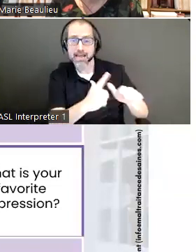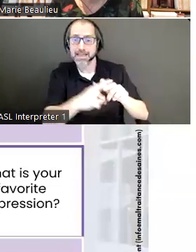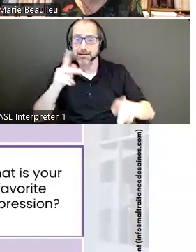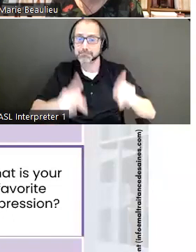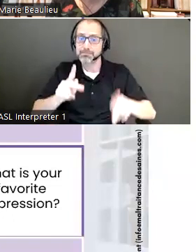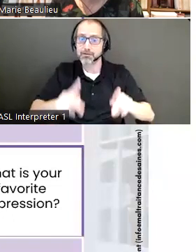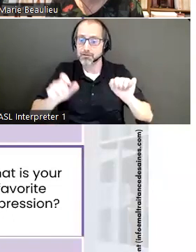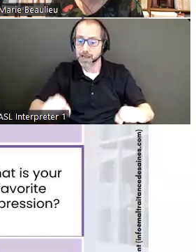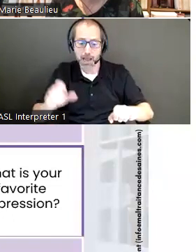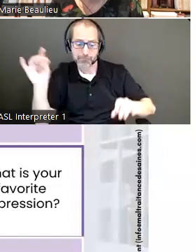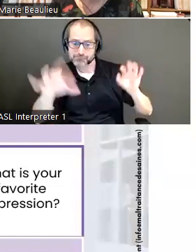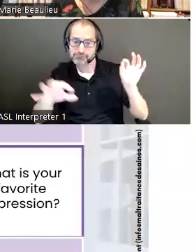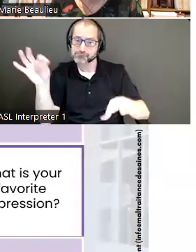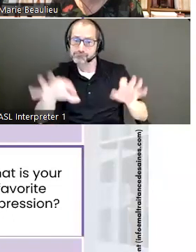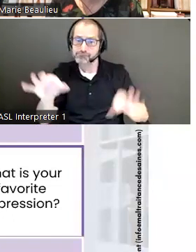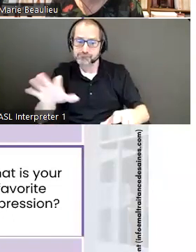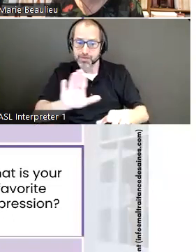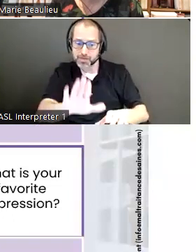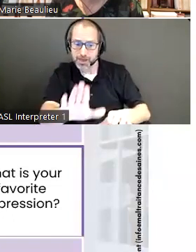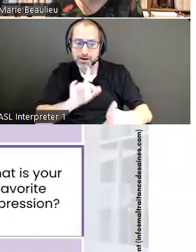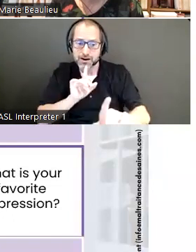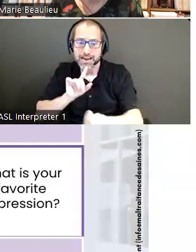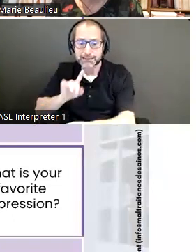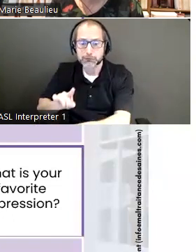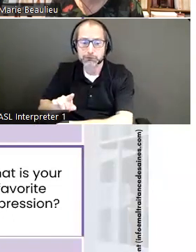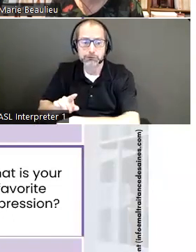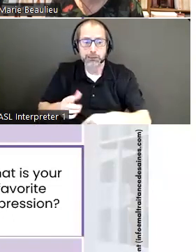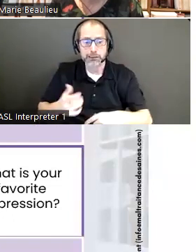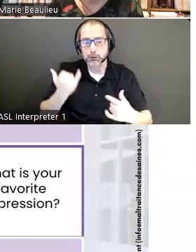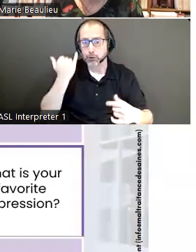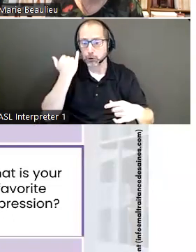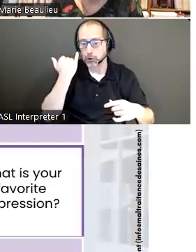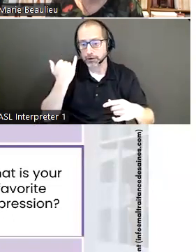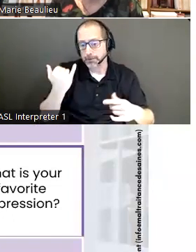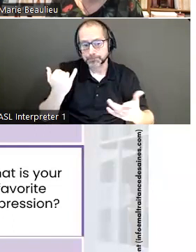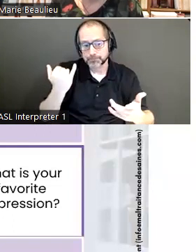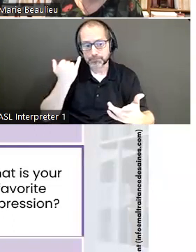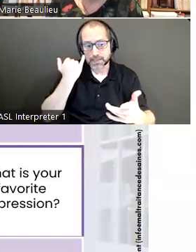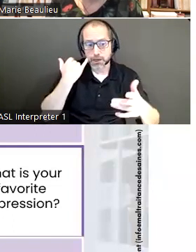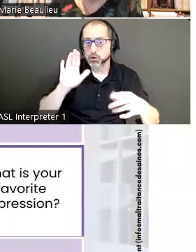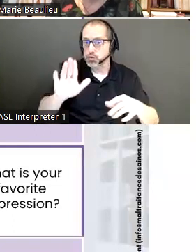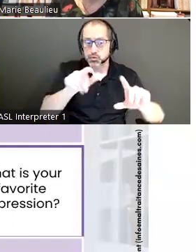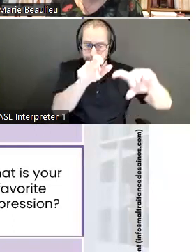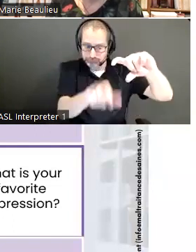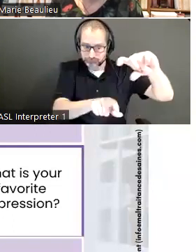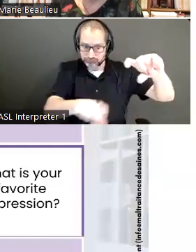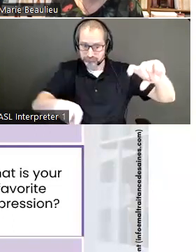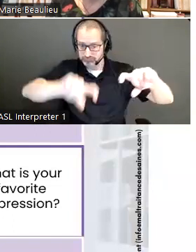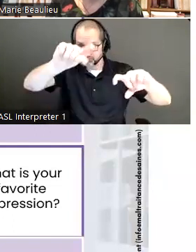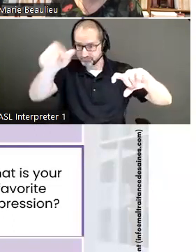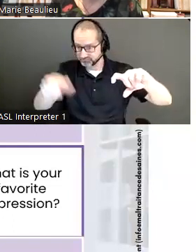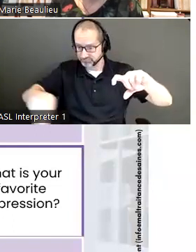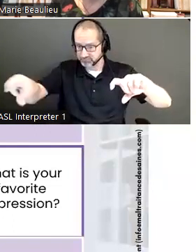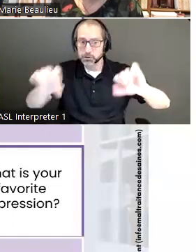roll the dice, they got into a box, they have to answer the question. So it's a great